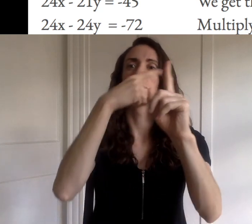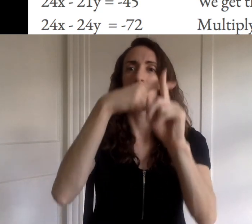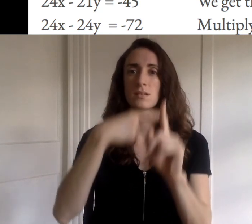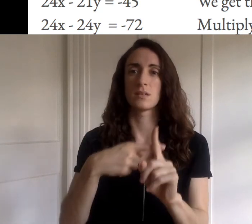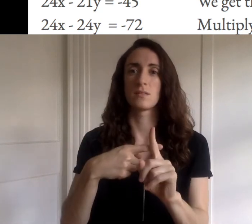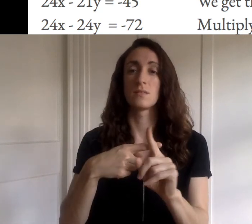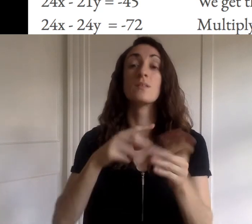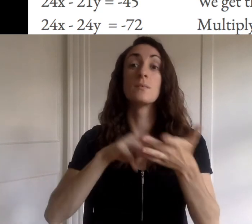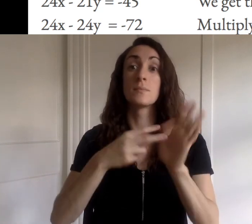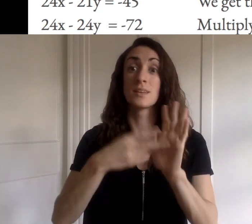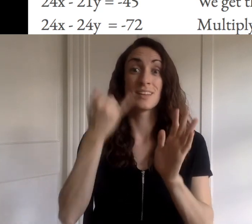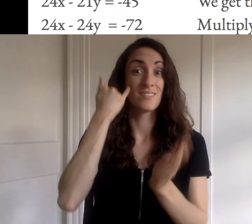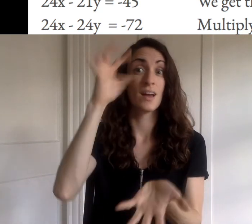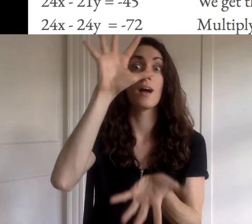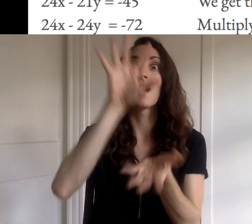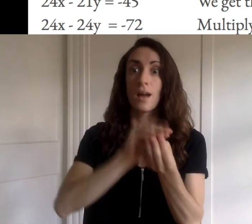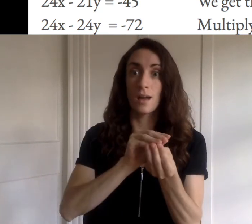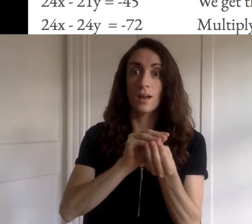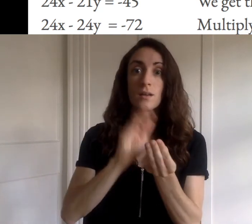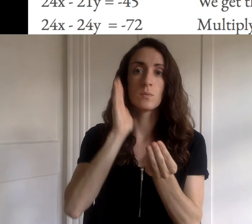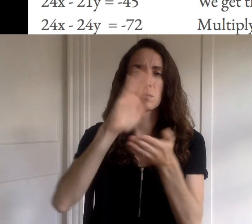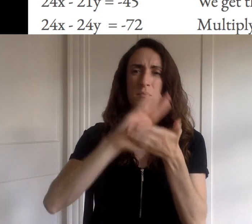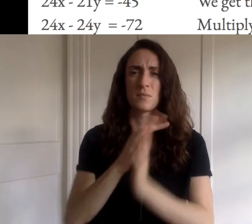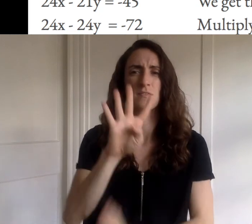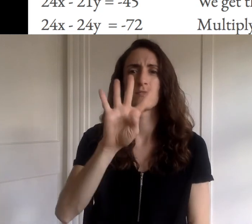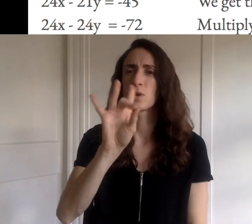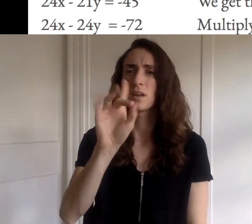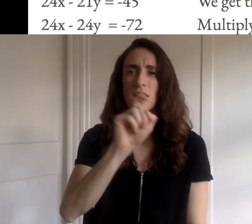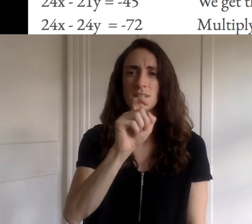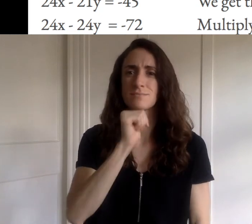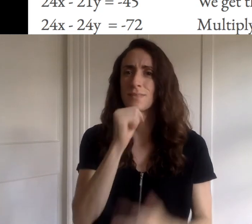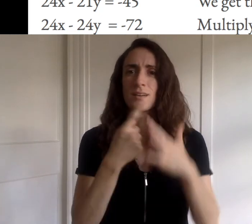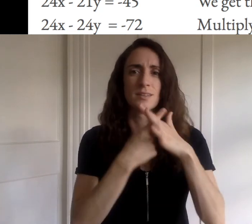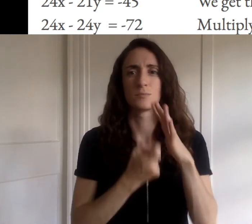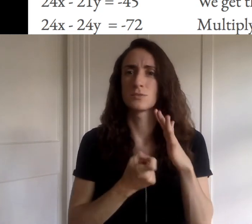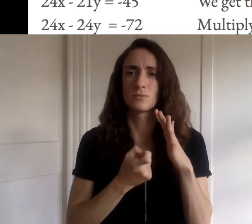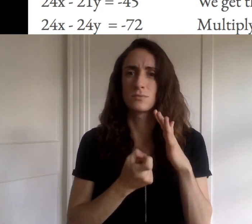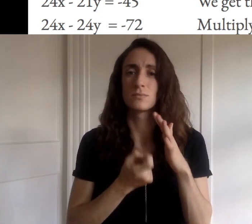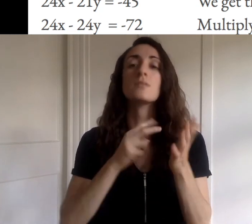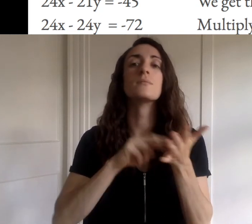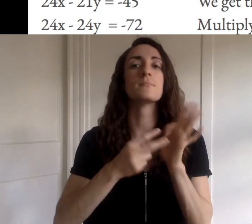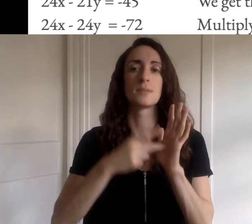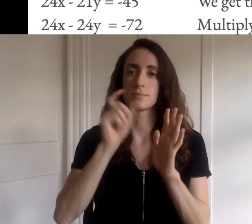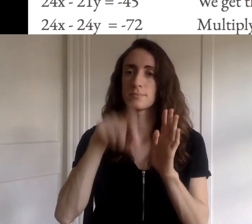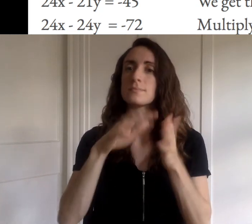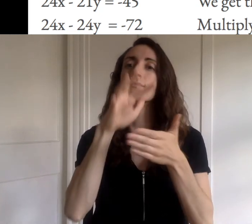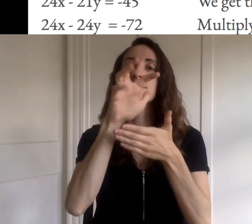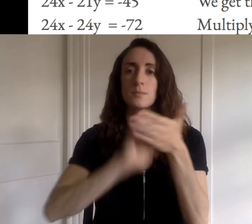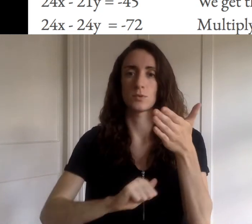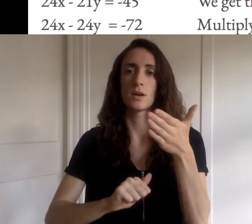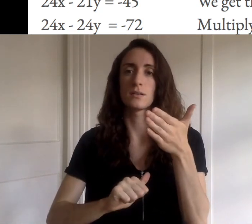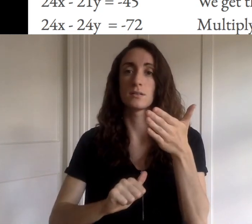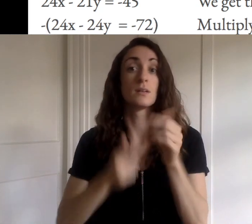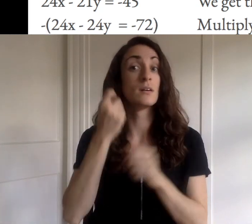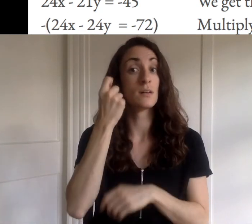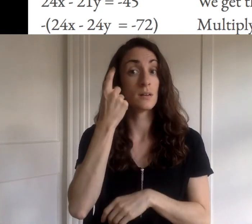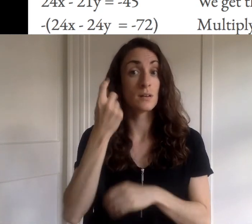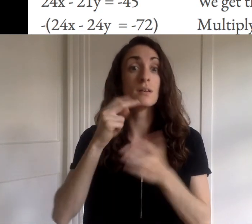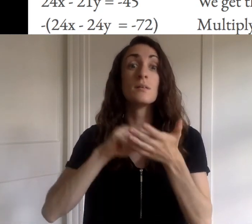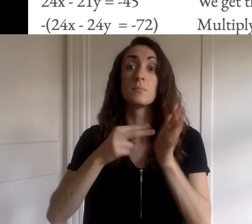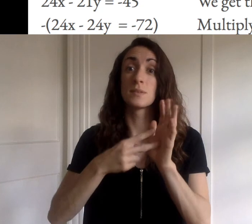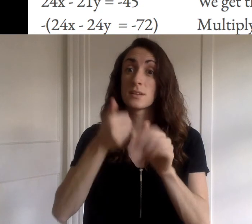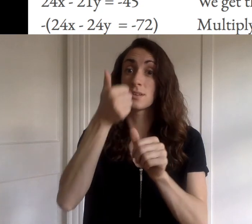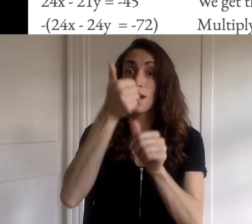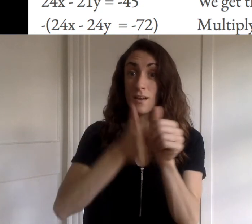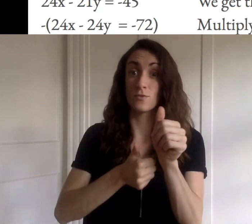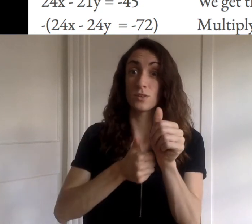not opposites. They're both positive. So if we add these equations, we're going to get 48x, when what we really want is for the x term to disappear. So